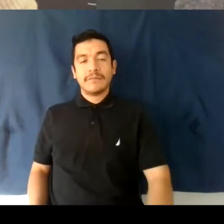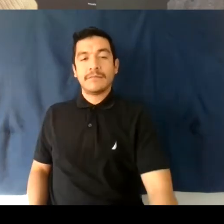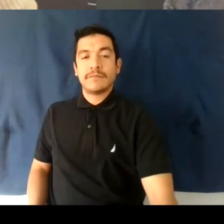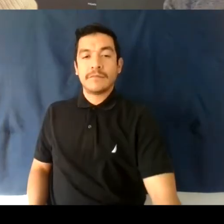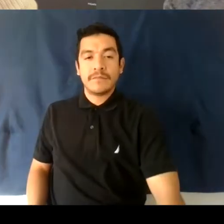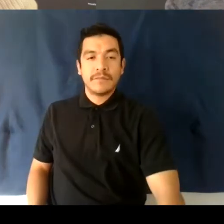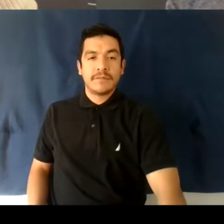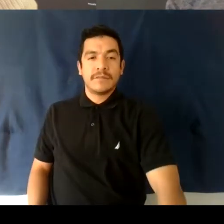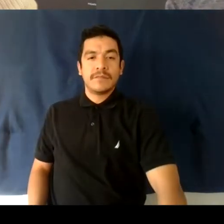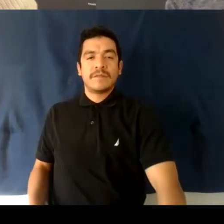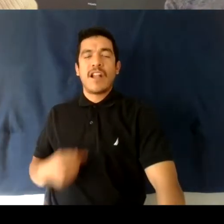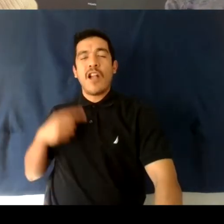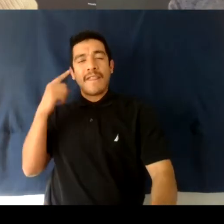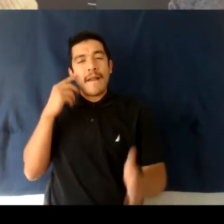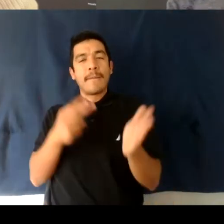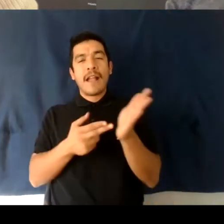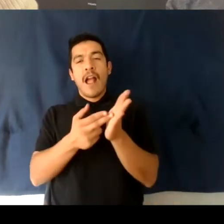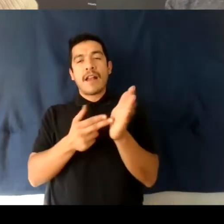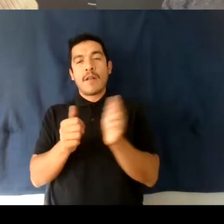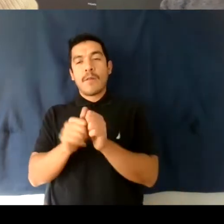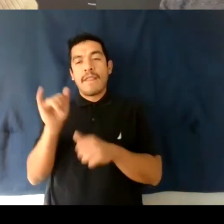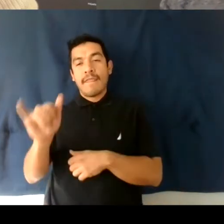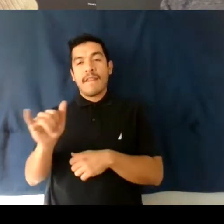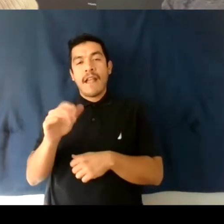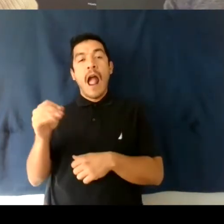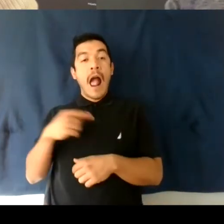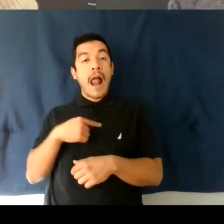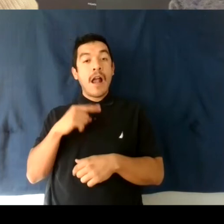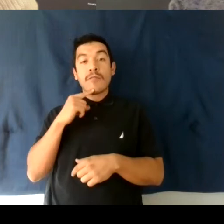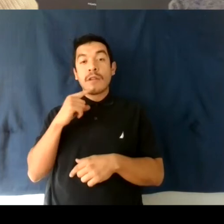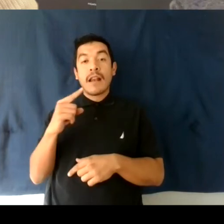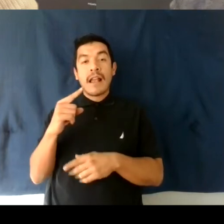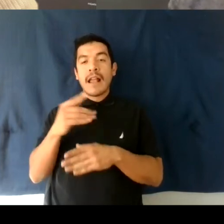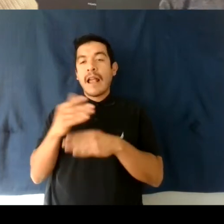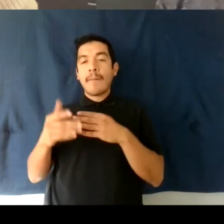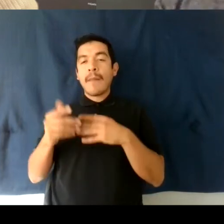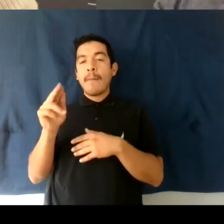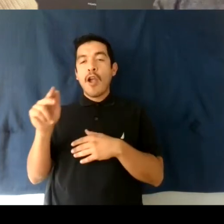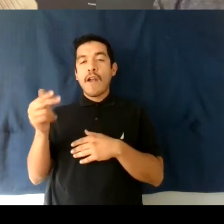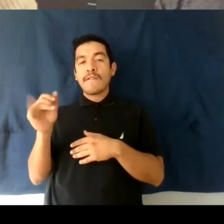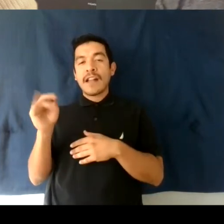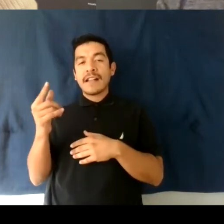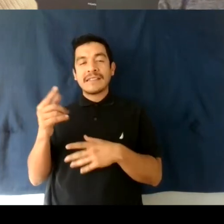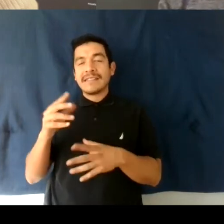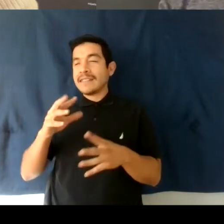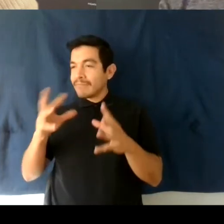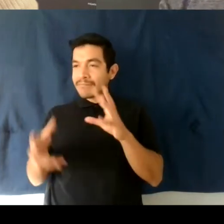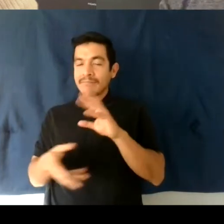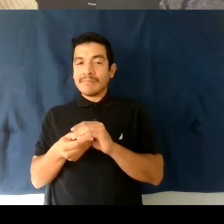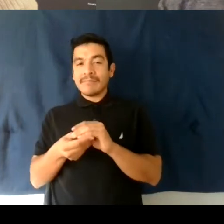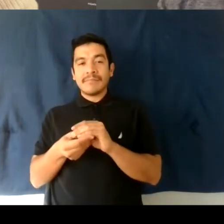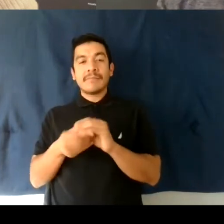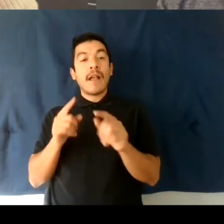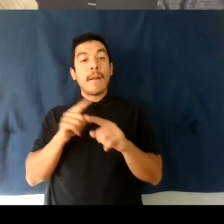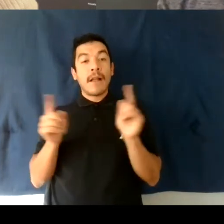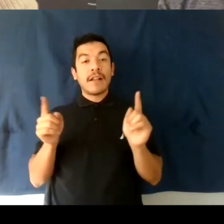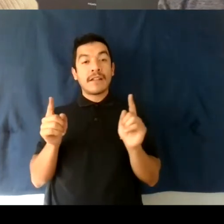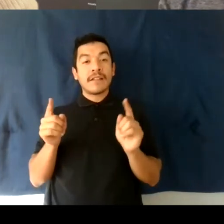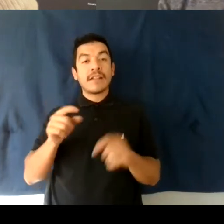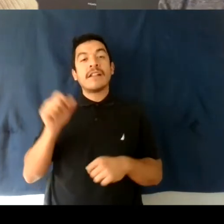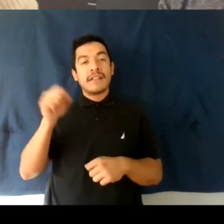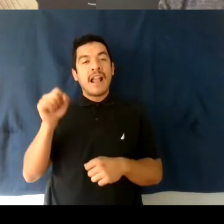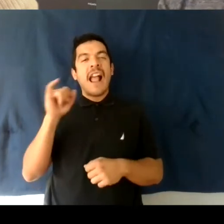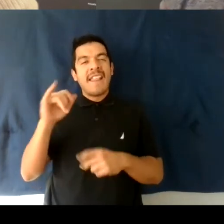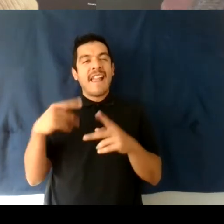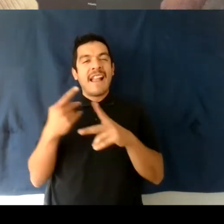I think being honest with that. And I'm completely paraphrasing, summarizing. But yeah, that's kind of